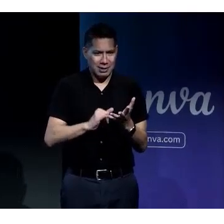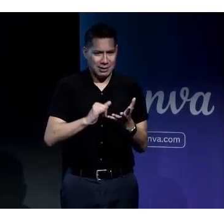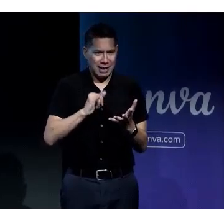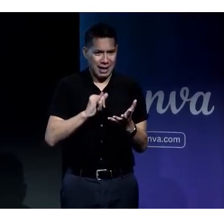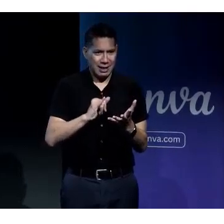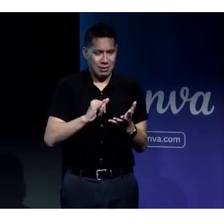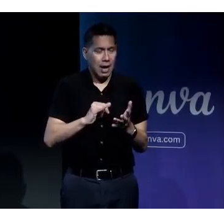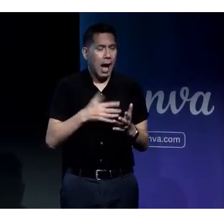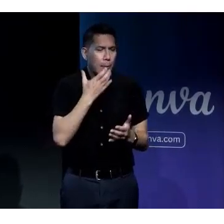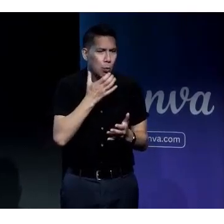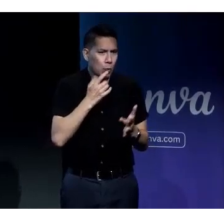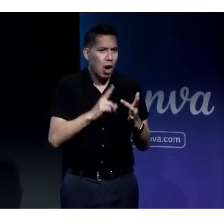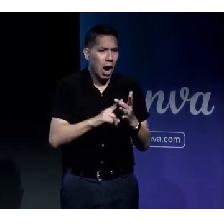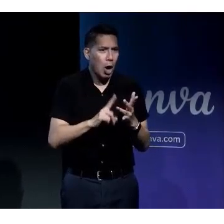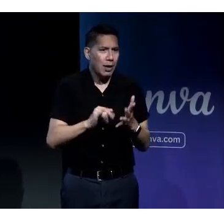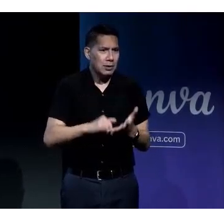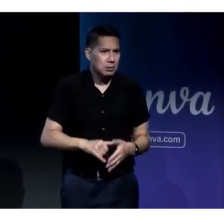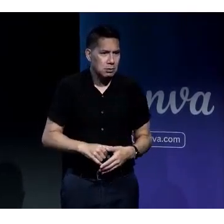Apple.